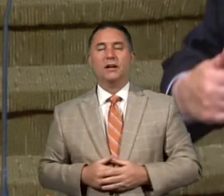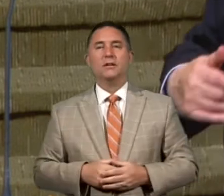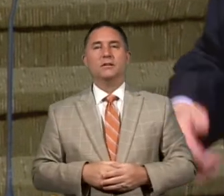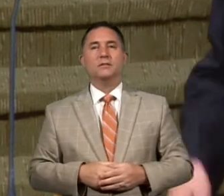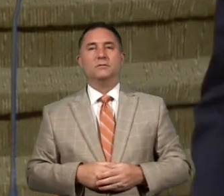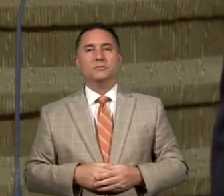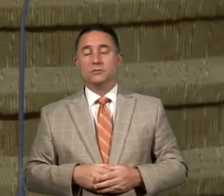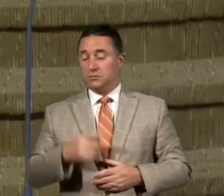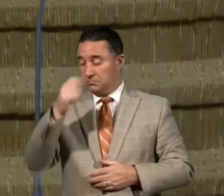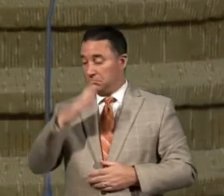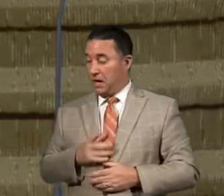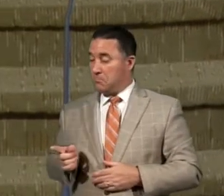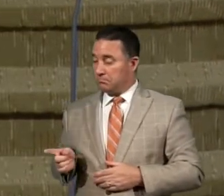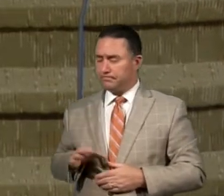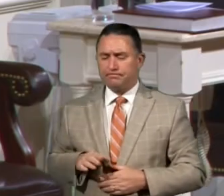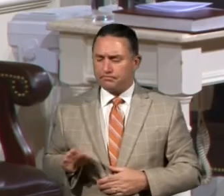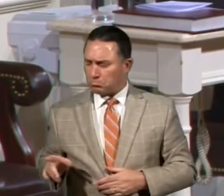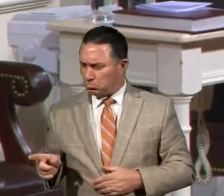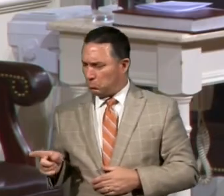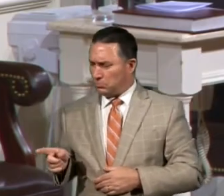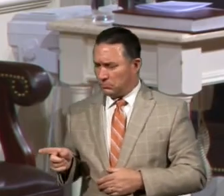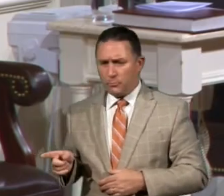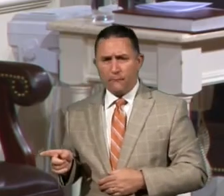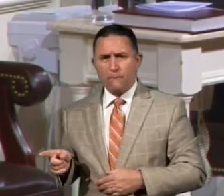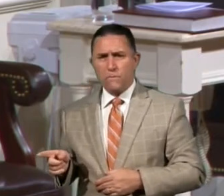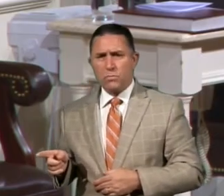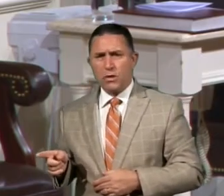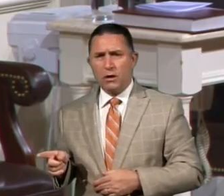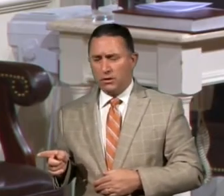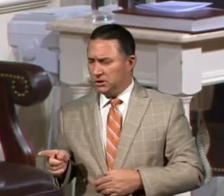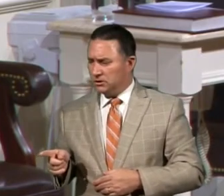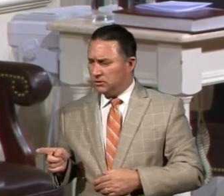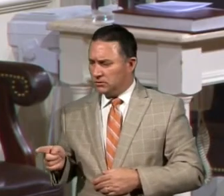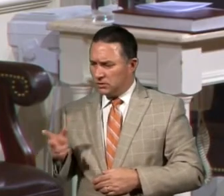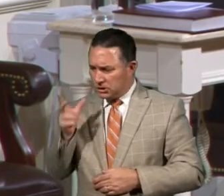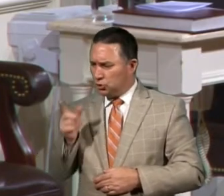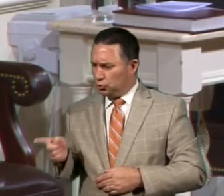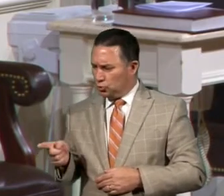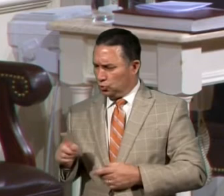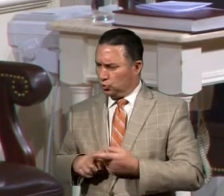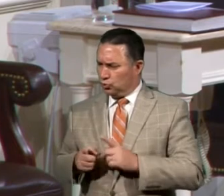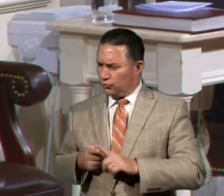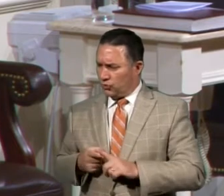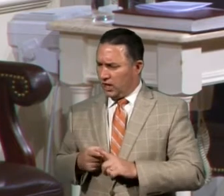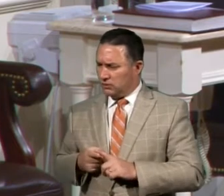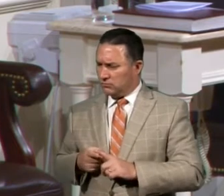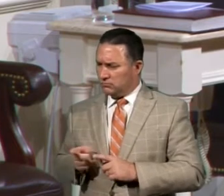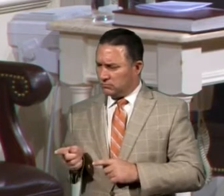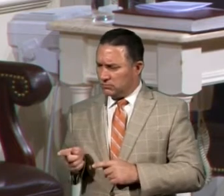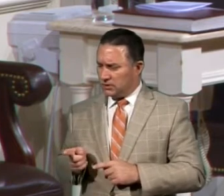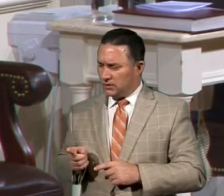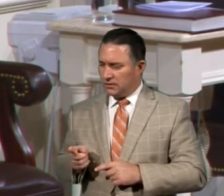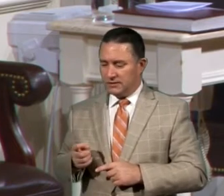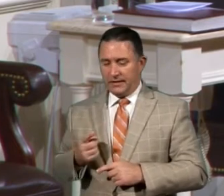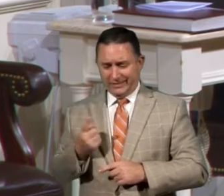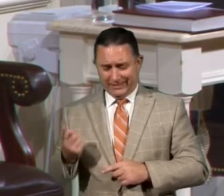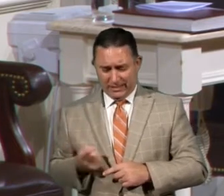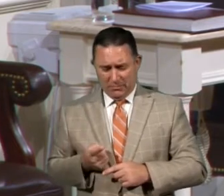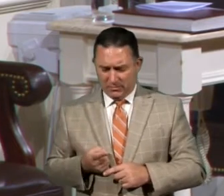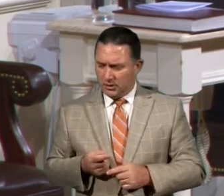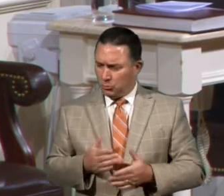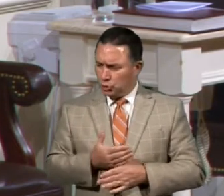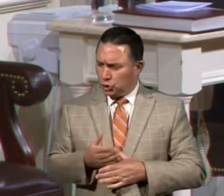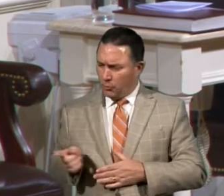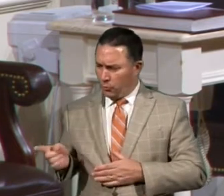So I said to this fella, I said, been listening to you and your friend. And I said, I have something here I'd